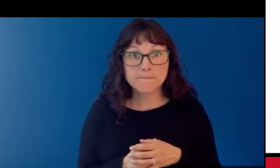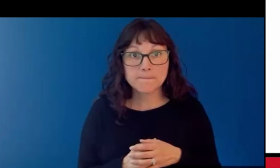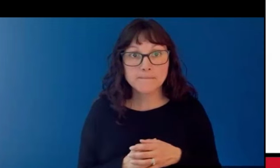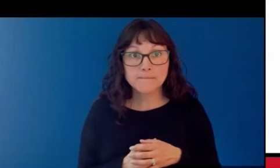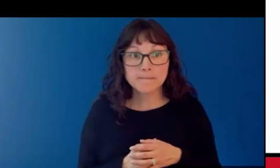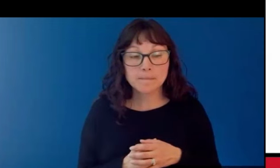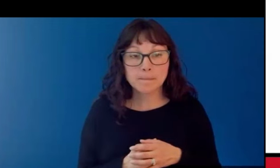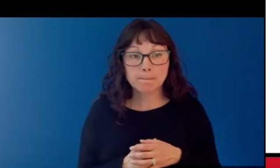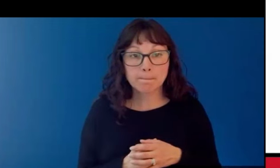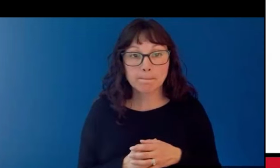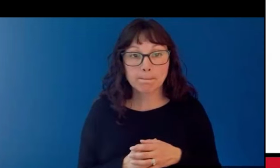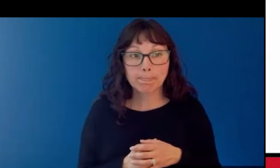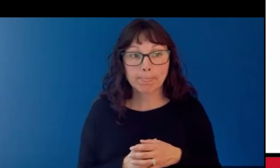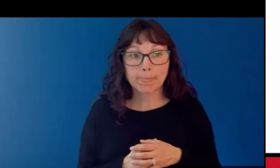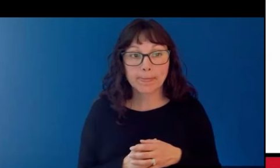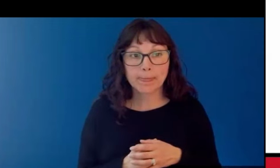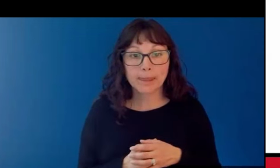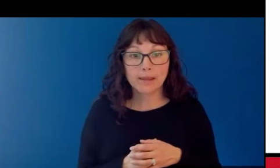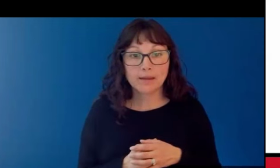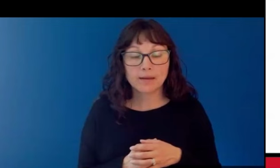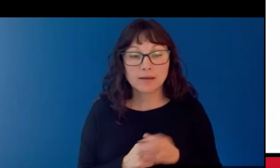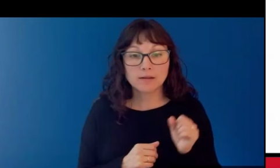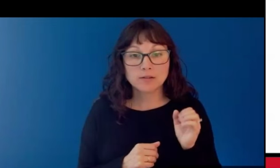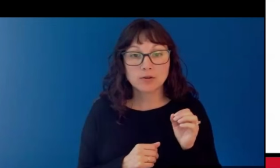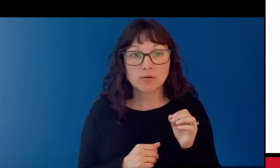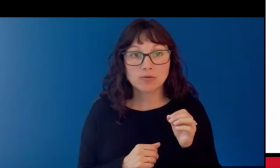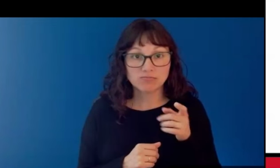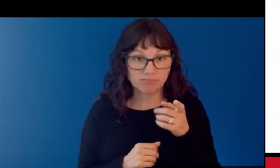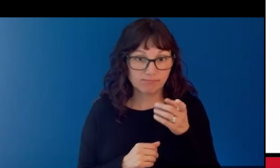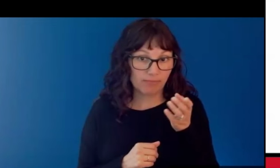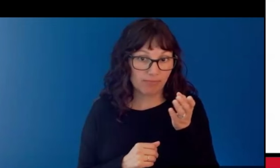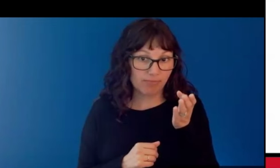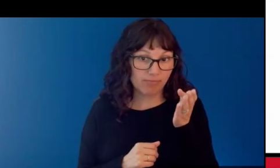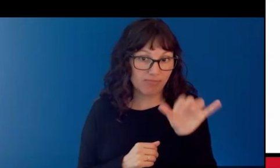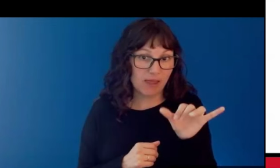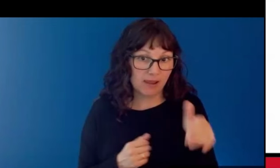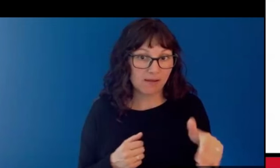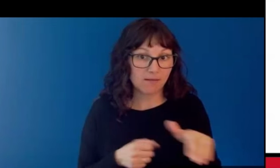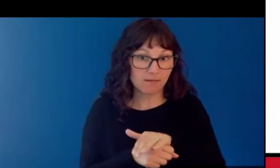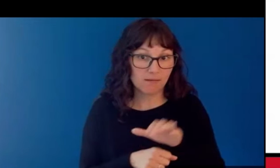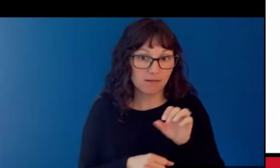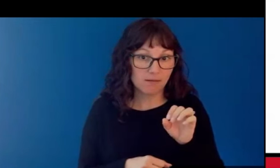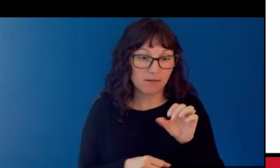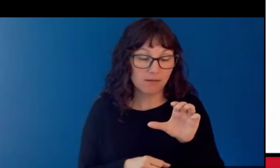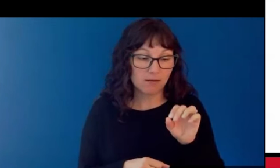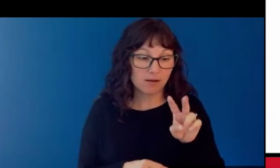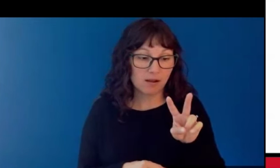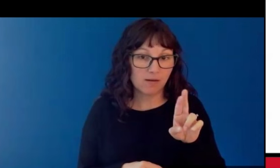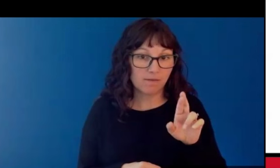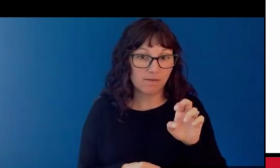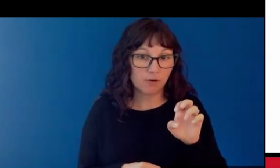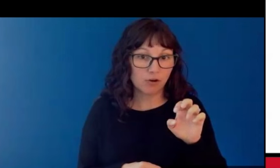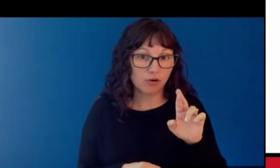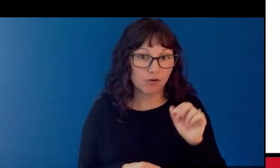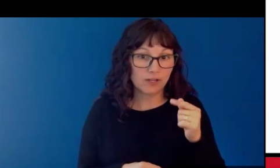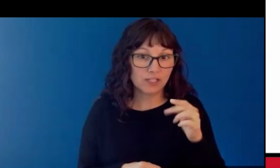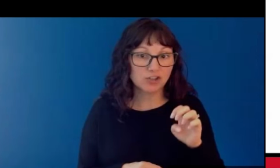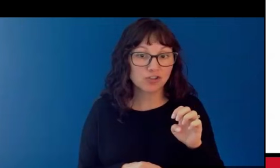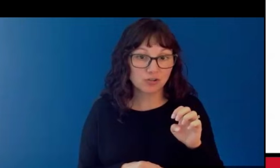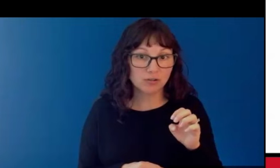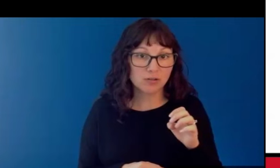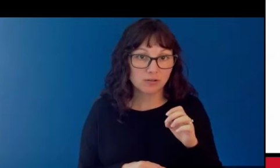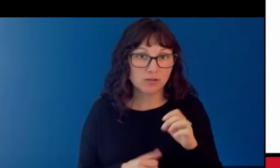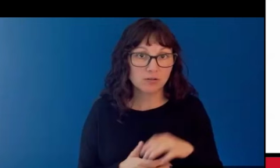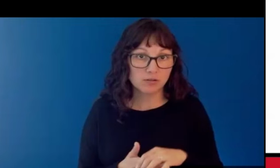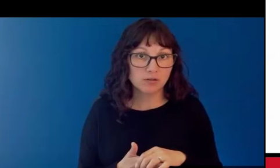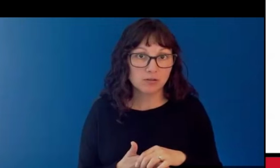And so just sort of, this is the coverage that covers you for what is